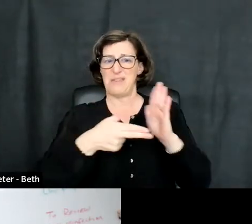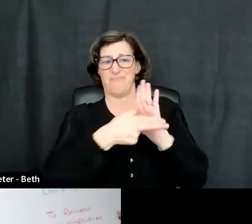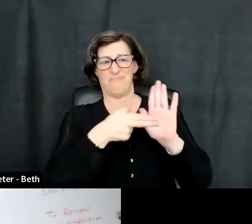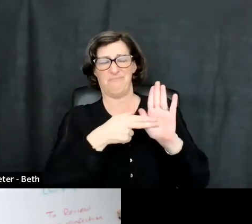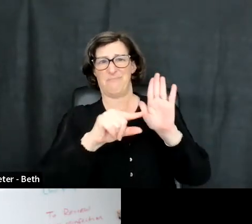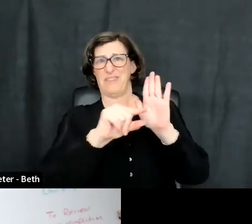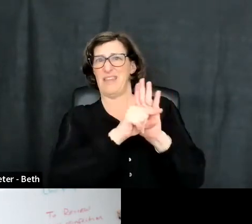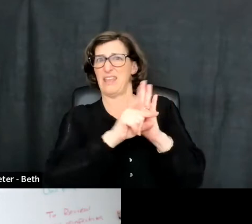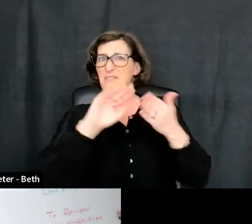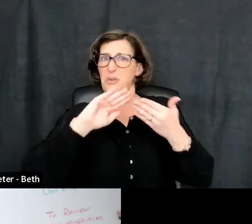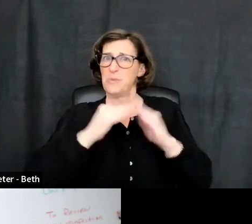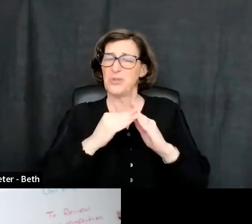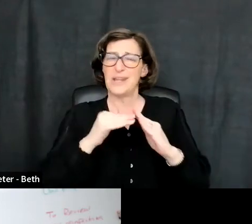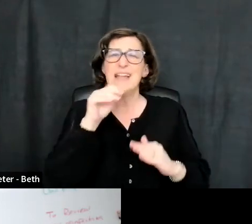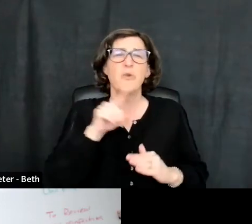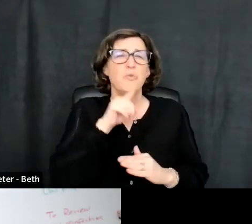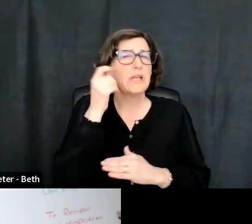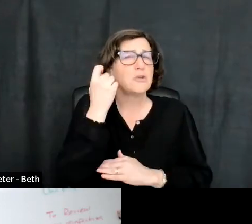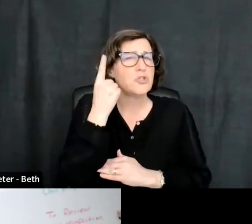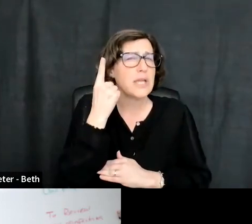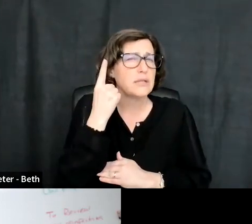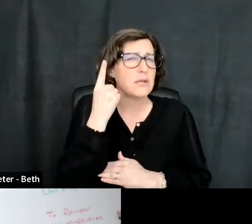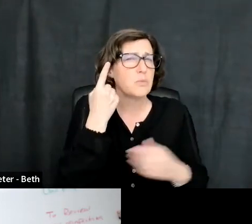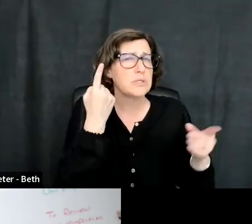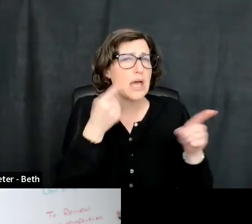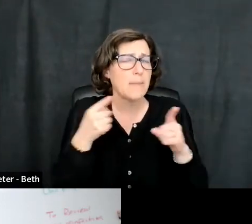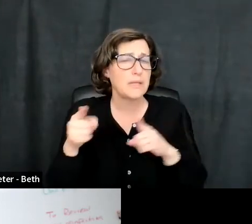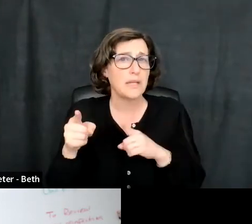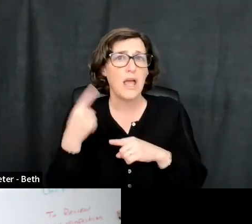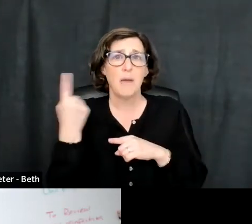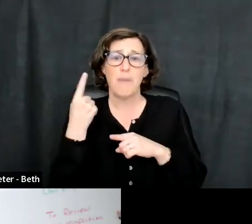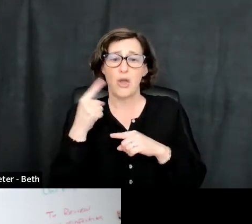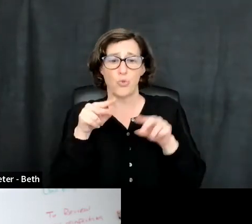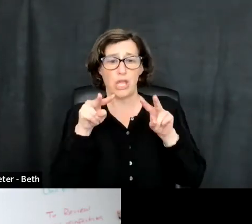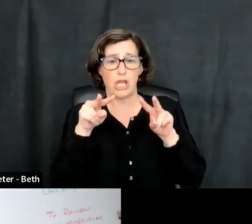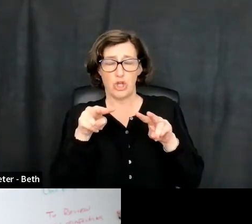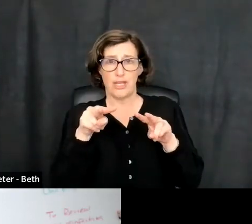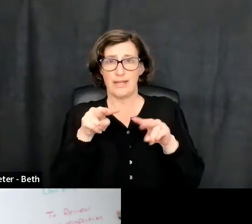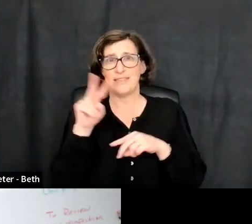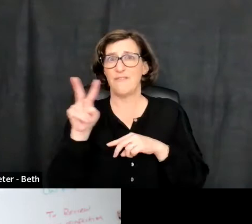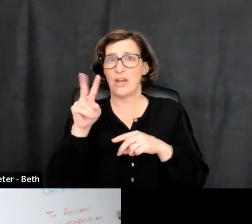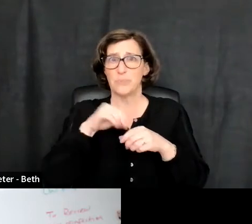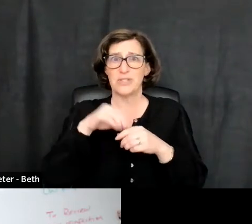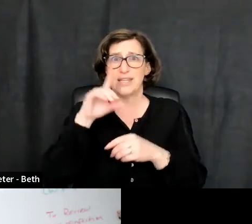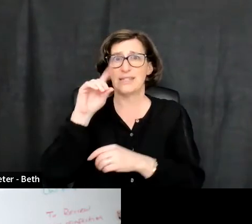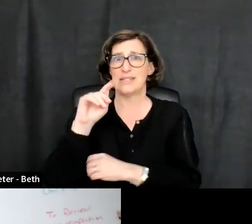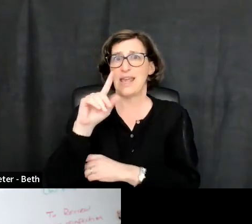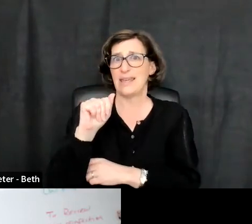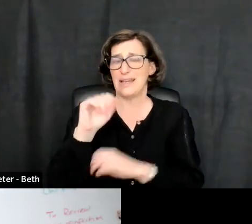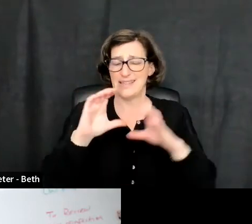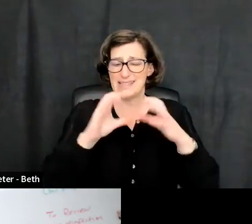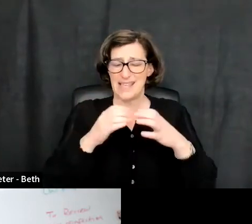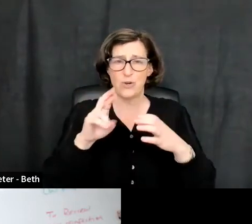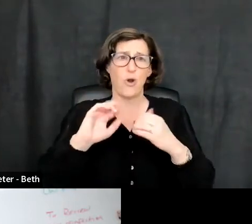not really understanding what's going on by just looking at the variables in their data set or the way that